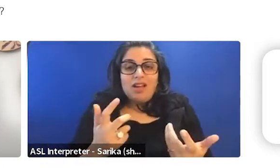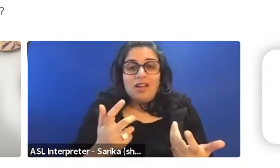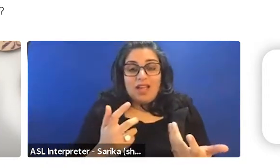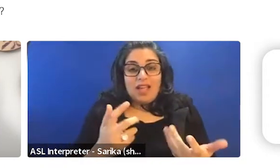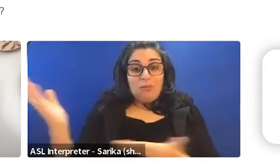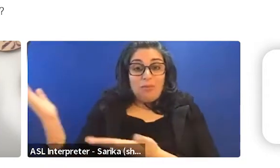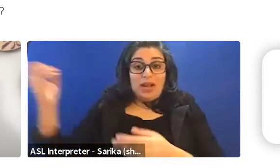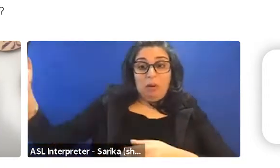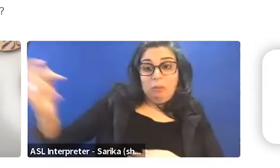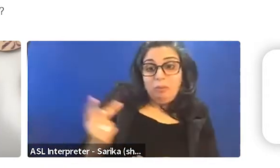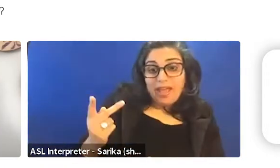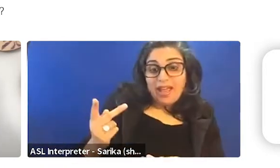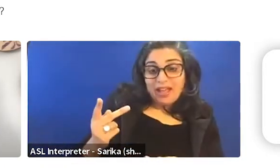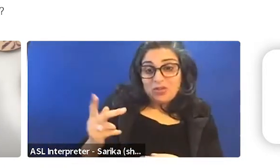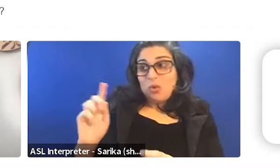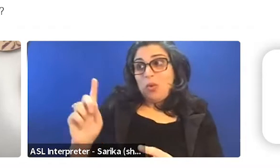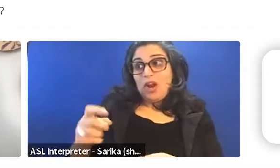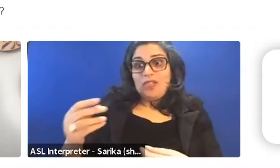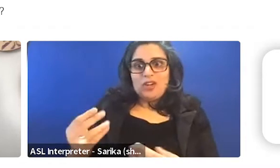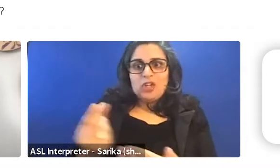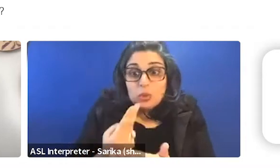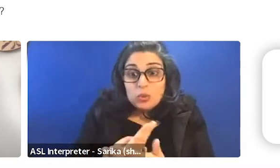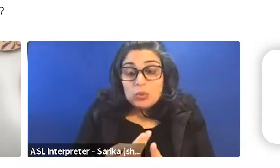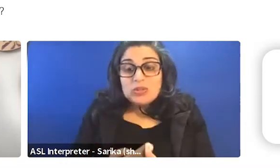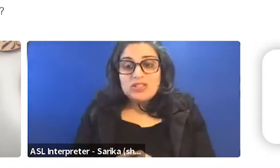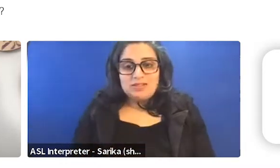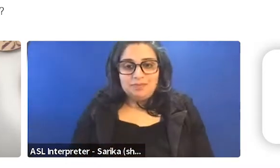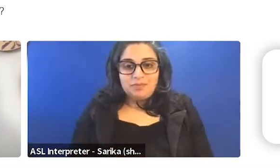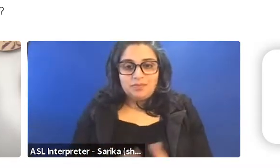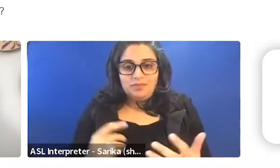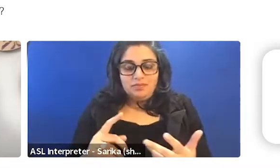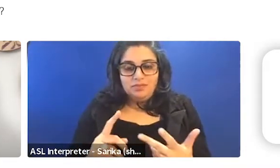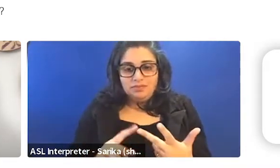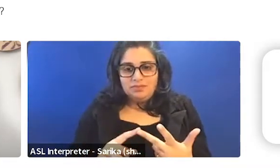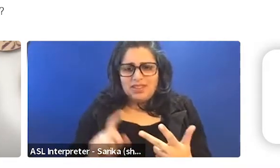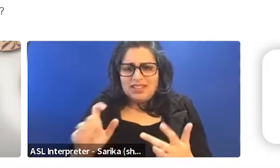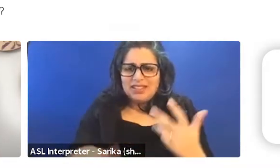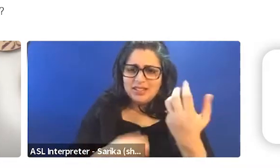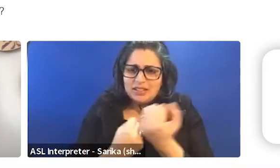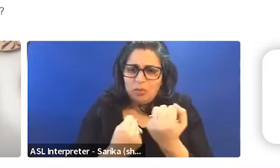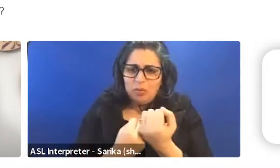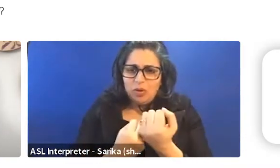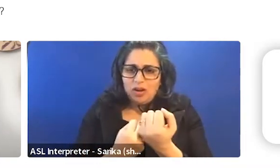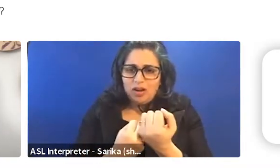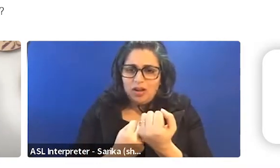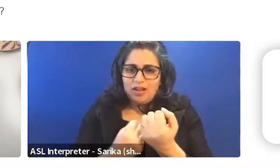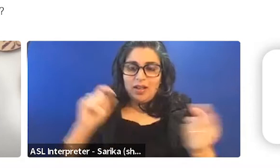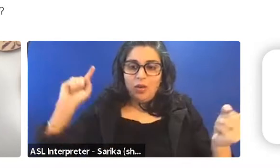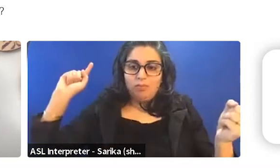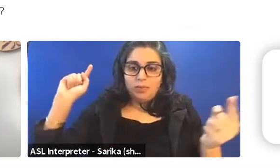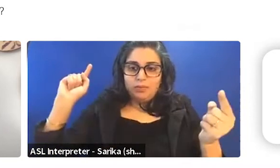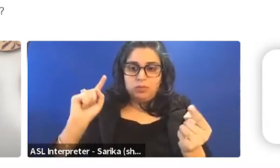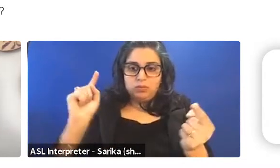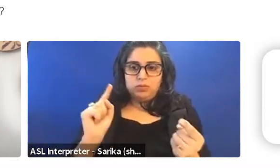bringing them back to the geographies in which they're consumed. It's also that we need to support the sort of descaling of the